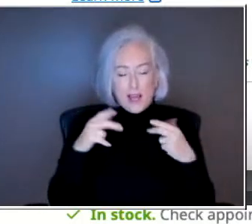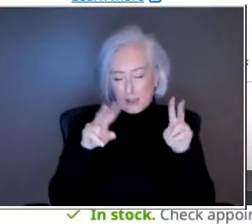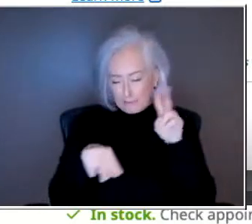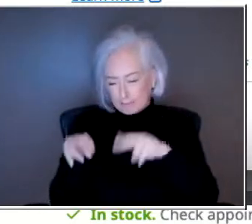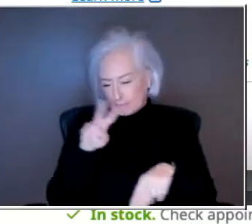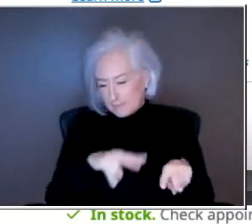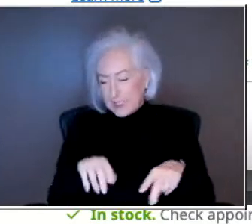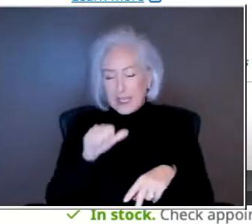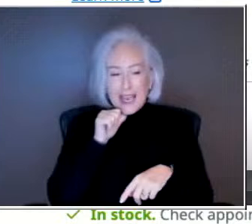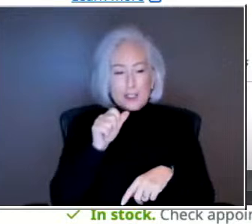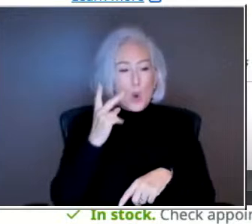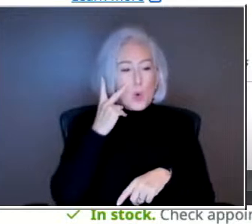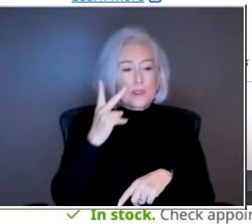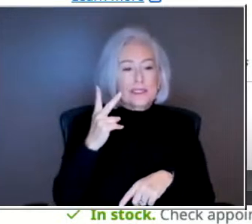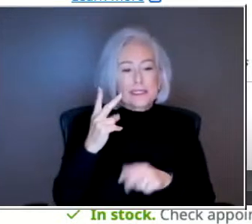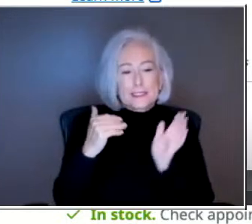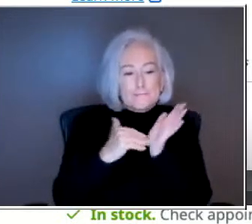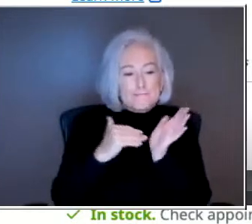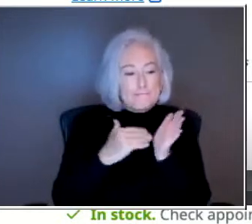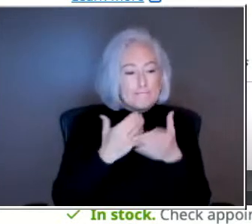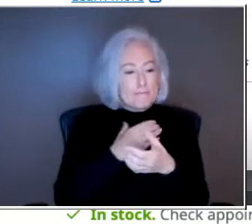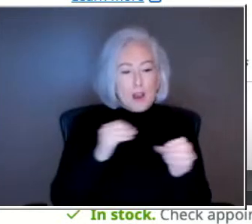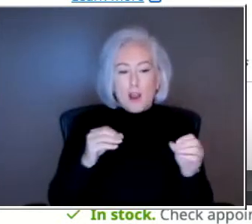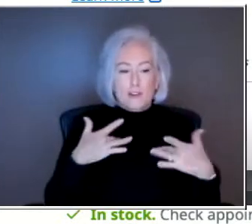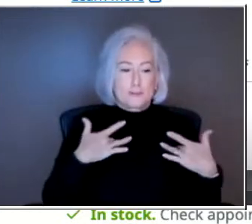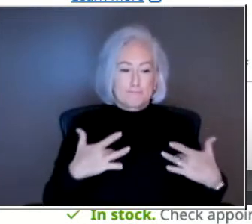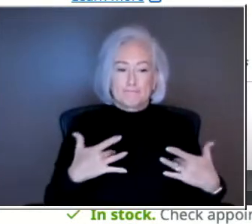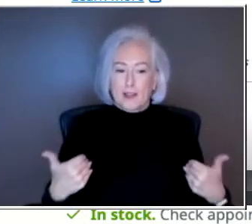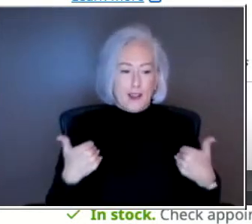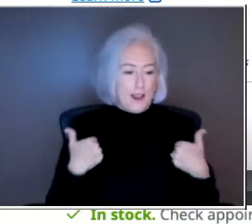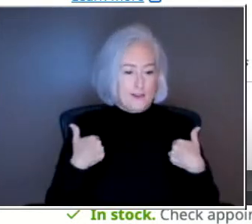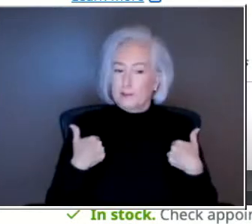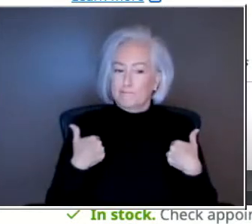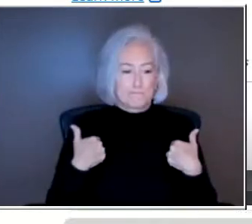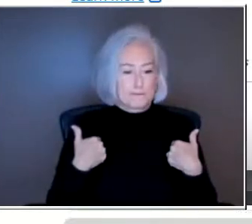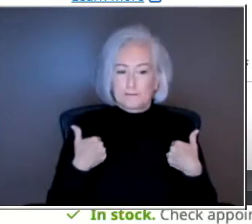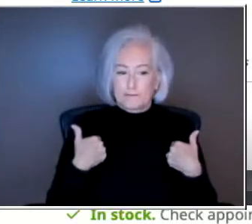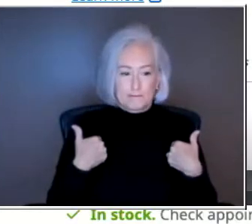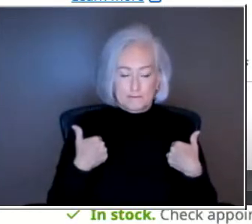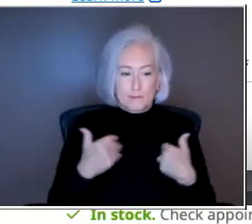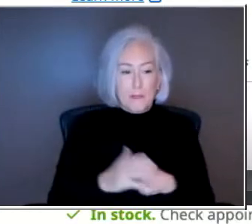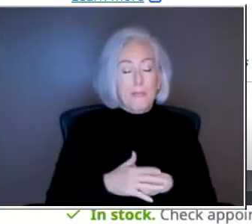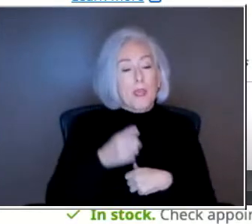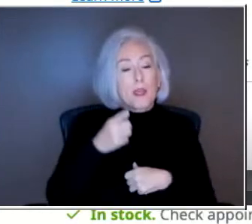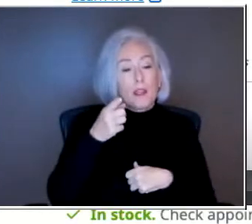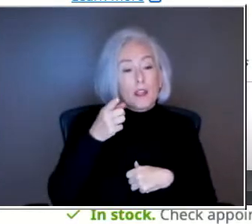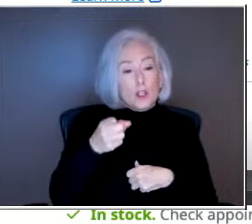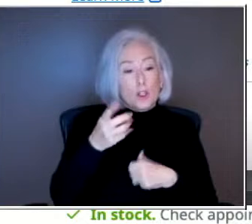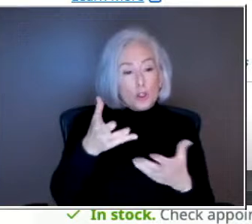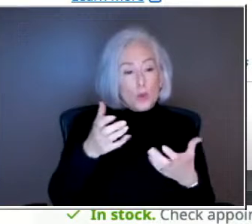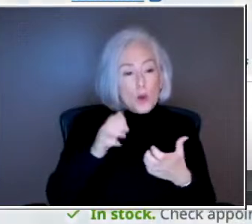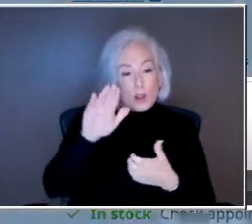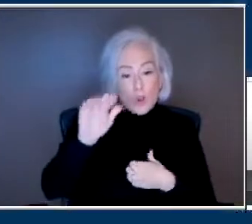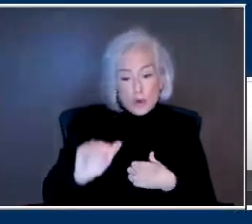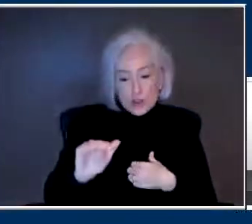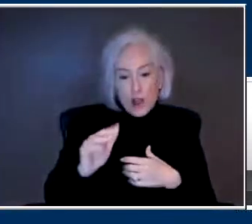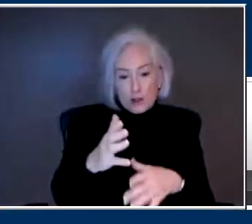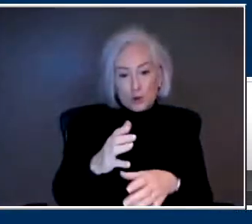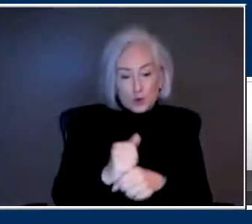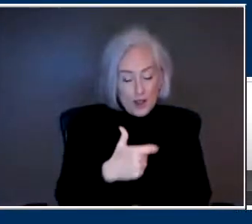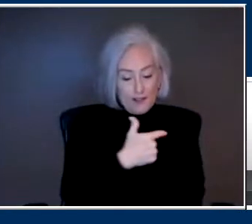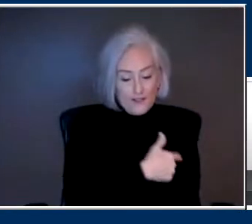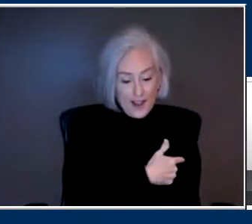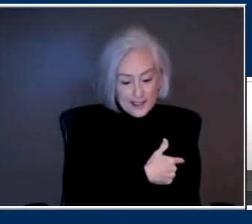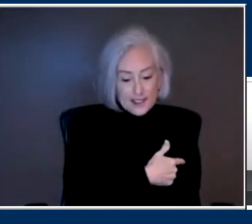pediatricians' offices. So, but I think this will be helpful if you do want to get your child vaccinated. It is very helpful